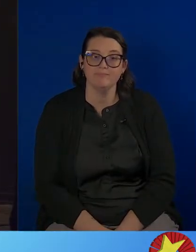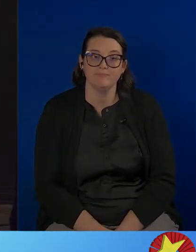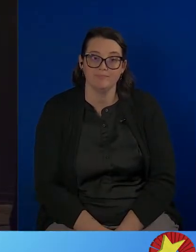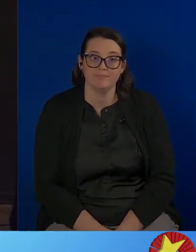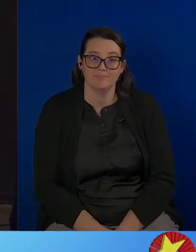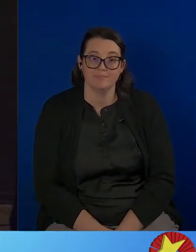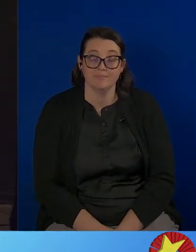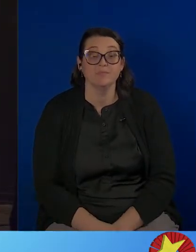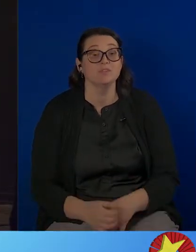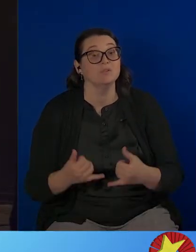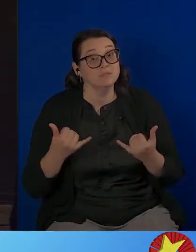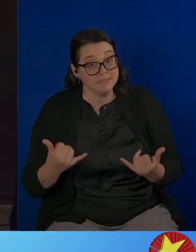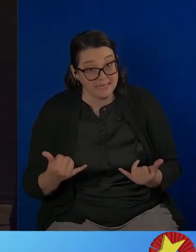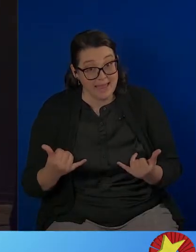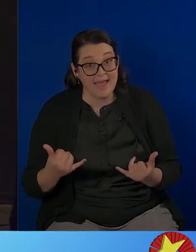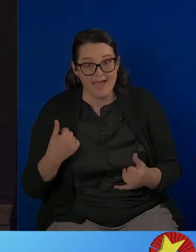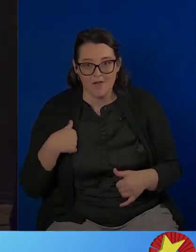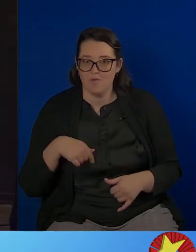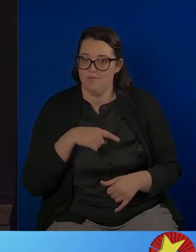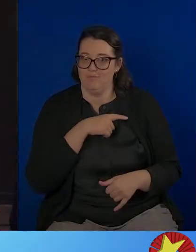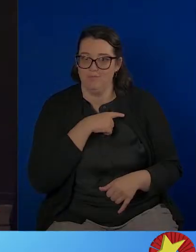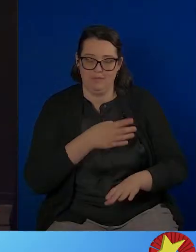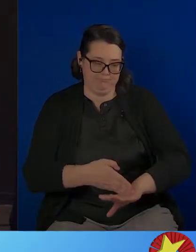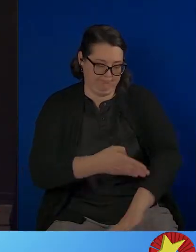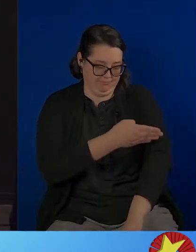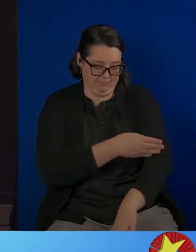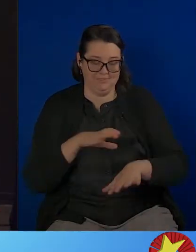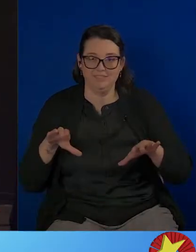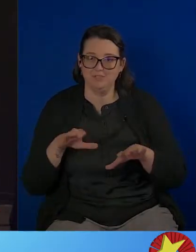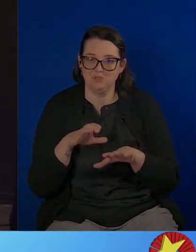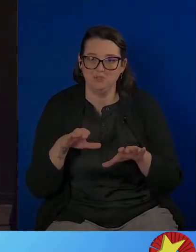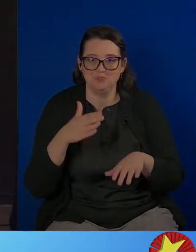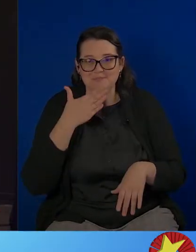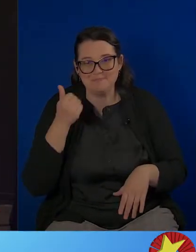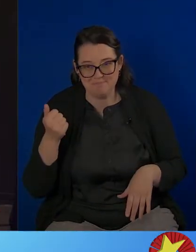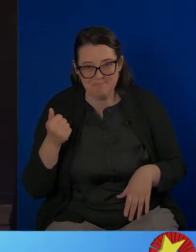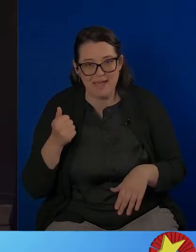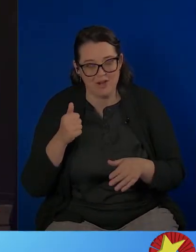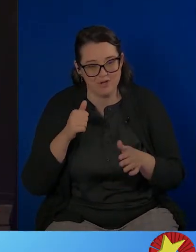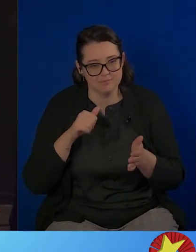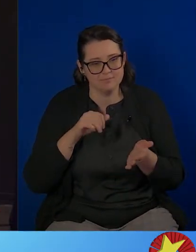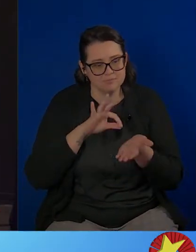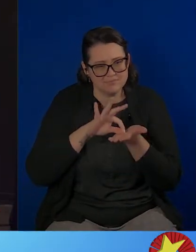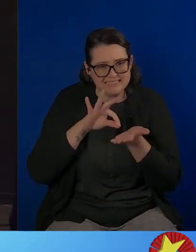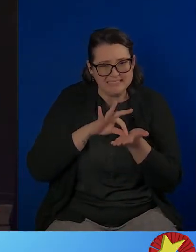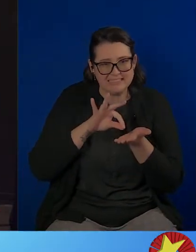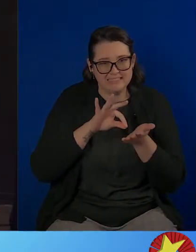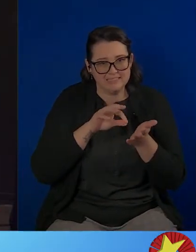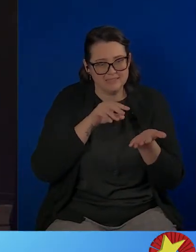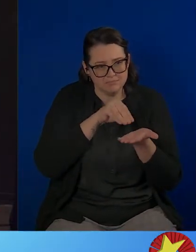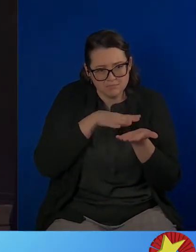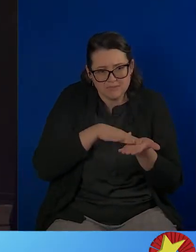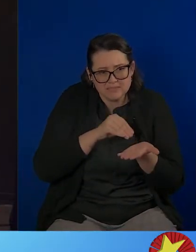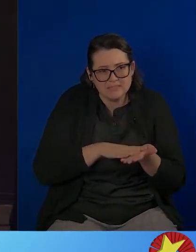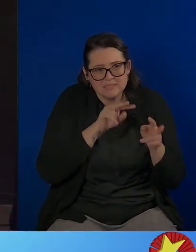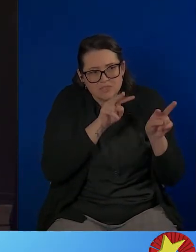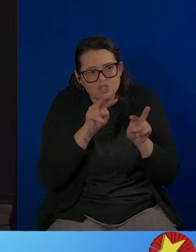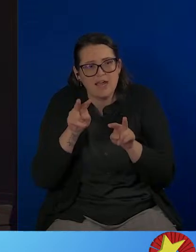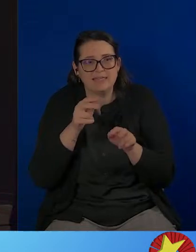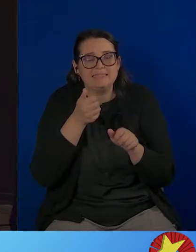We are now doing a much better job of tracking every complaint that we receive through the